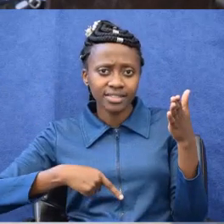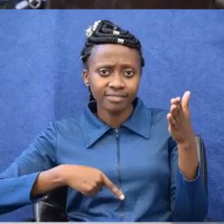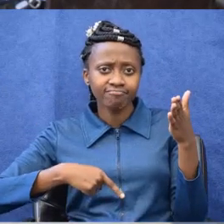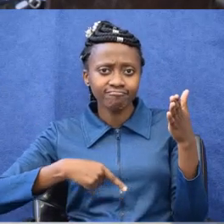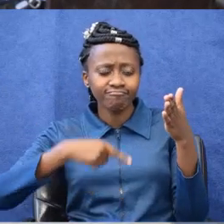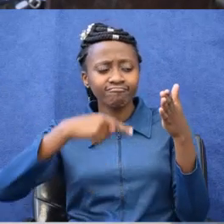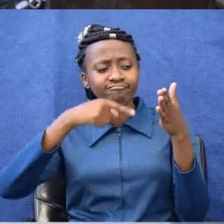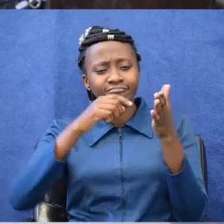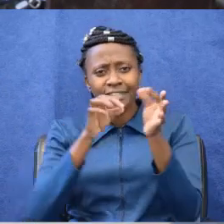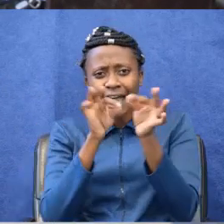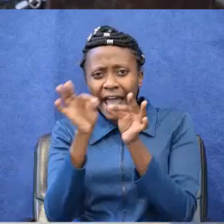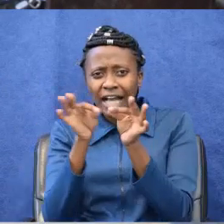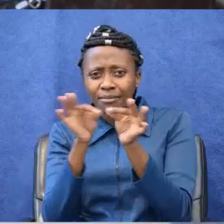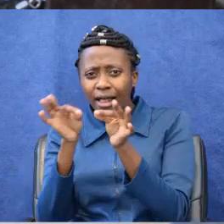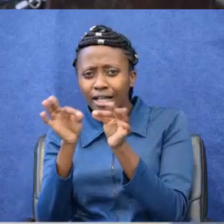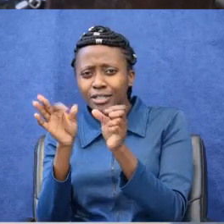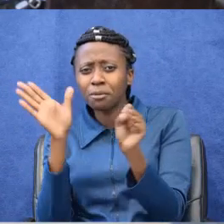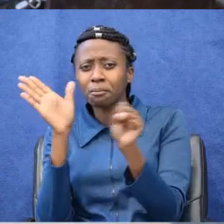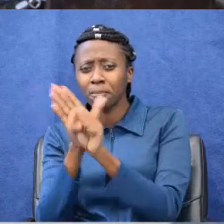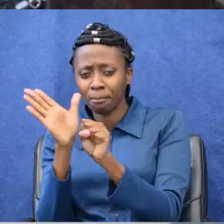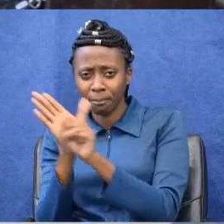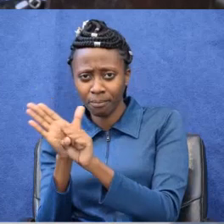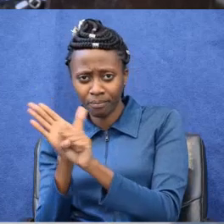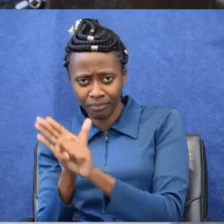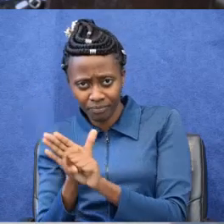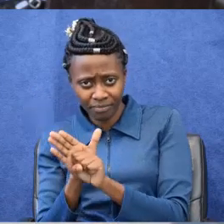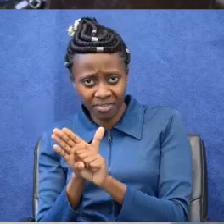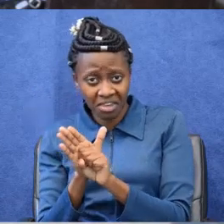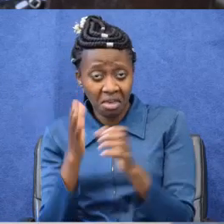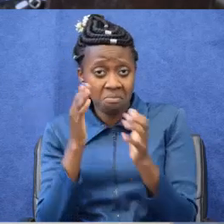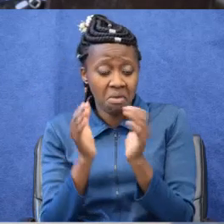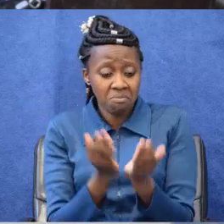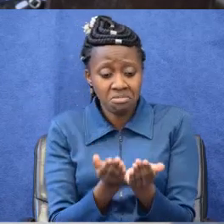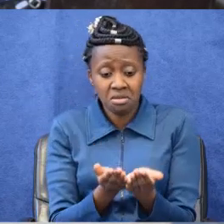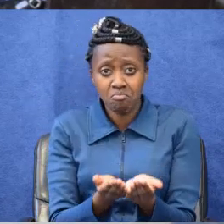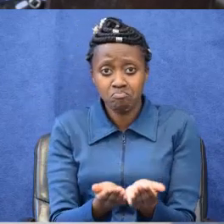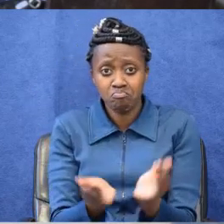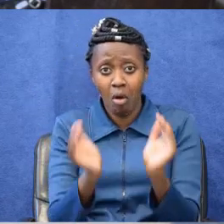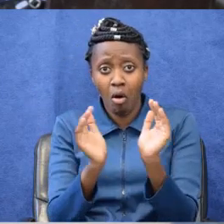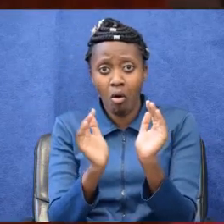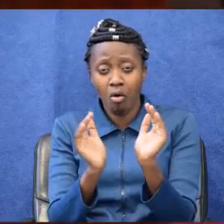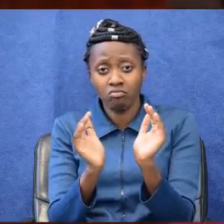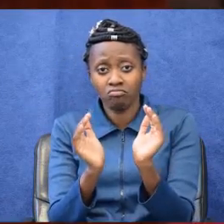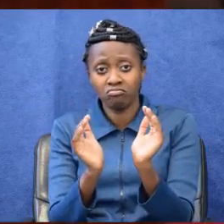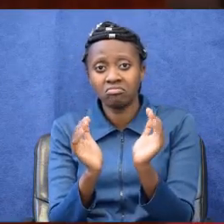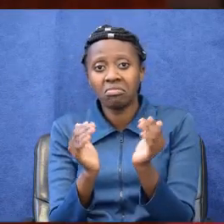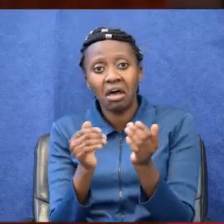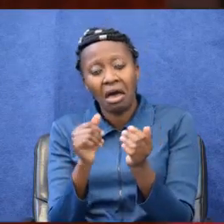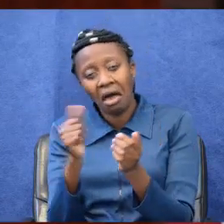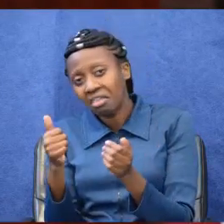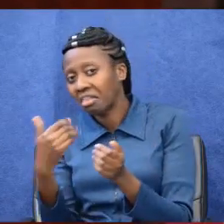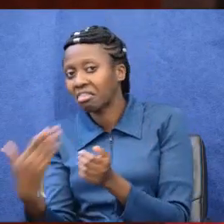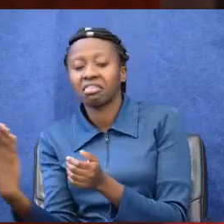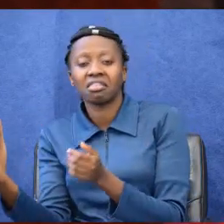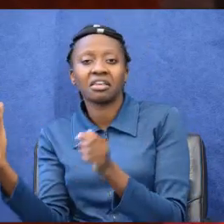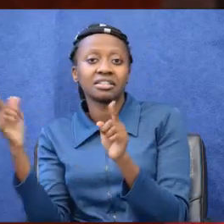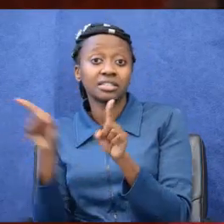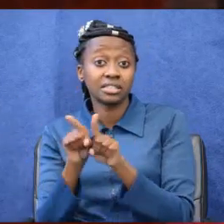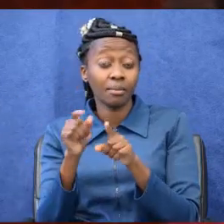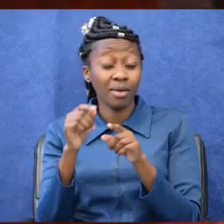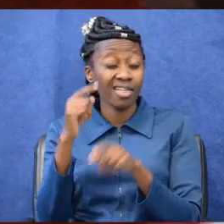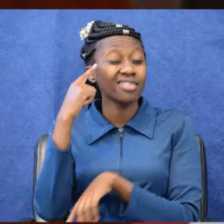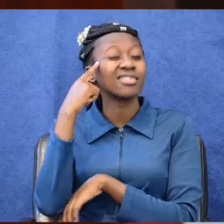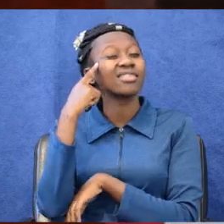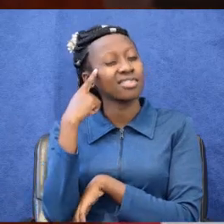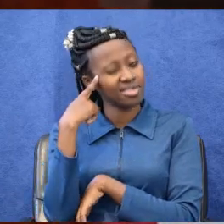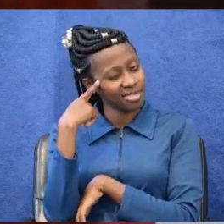very many explanations. It can be like a bowl or something. But today, we want to think